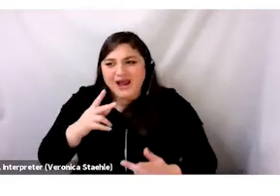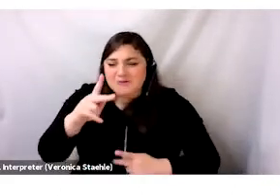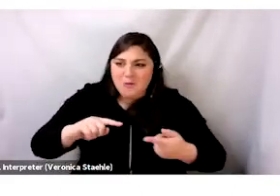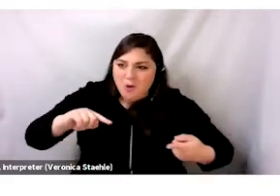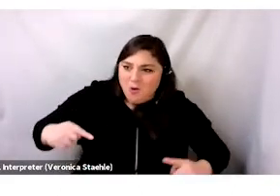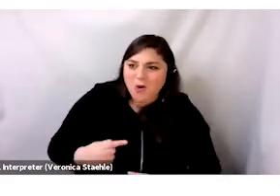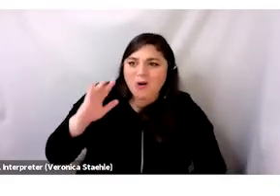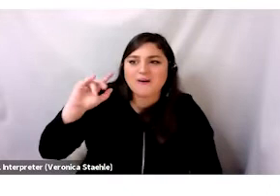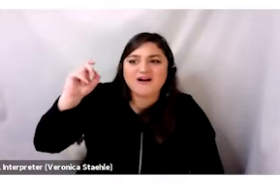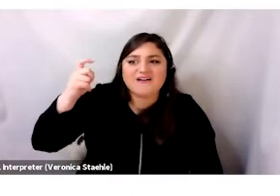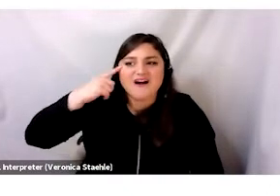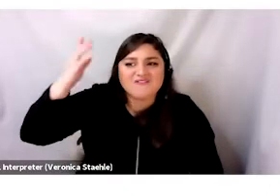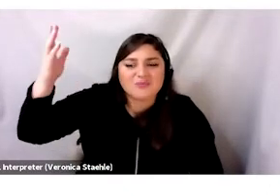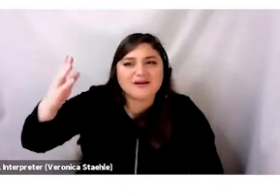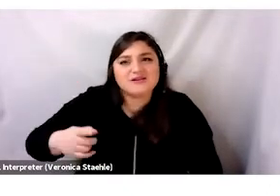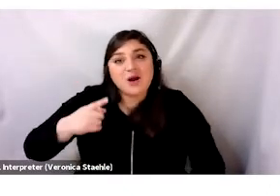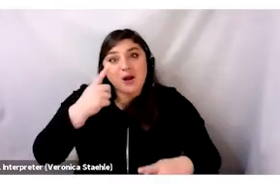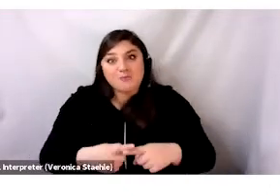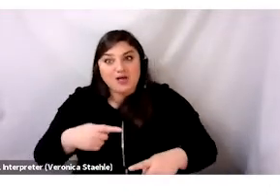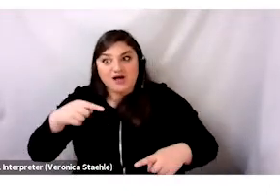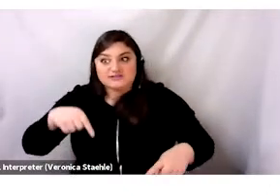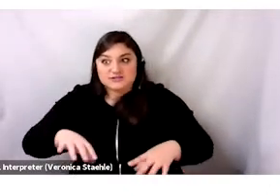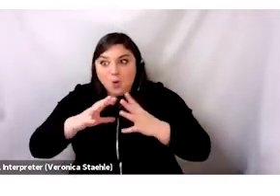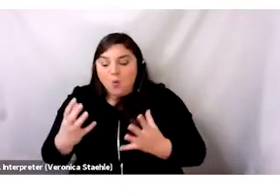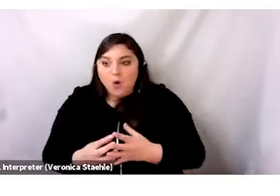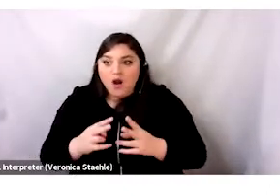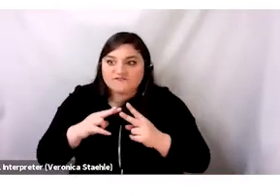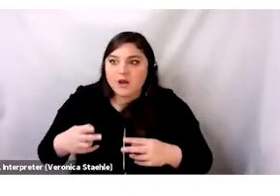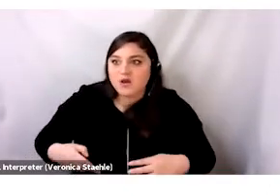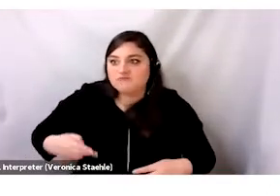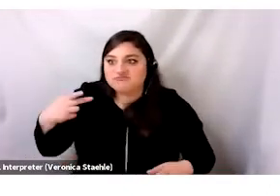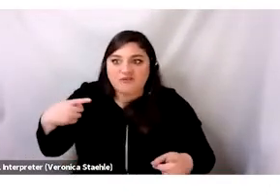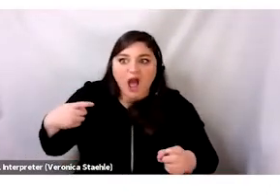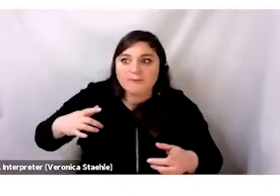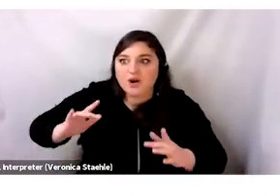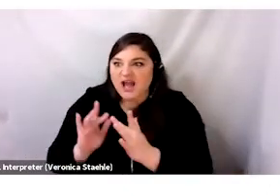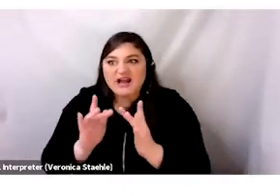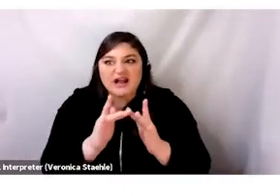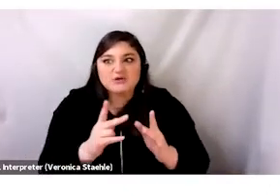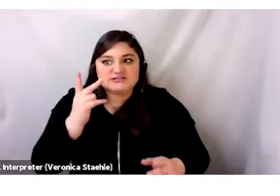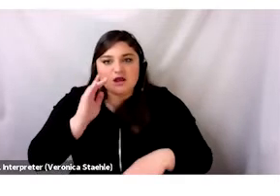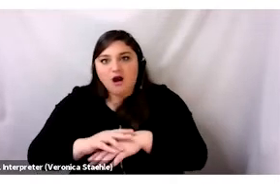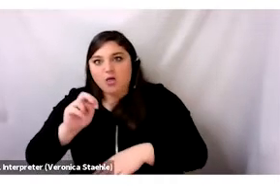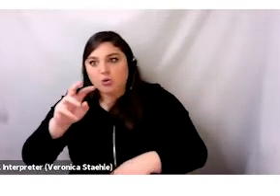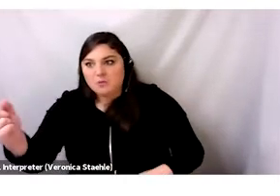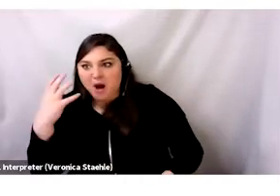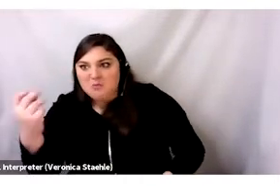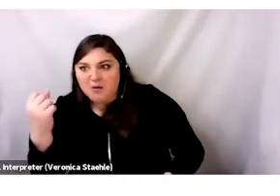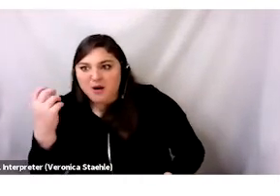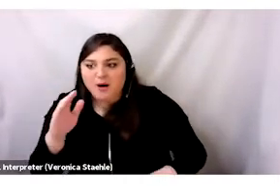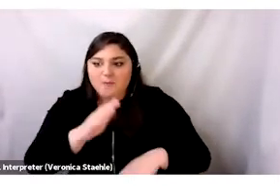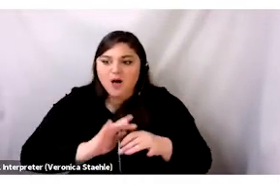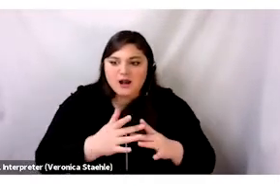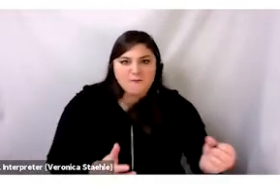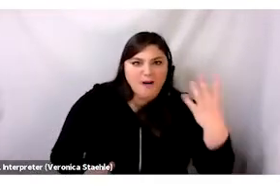and we're always seeing the news of suffering happening everywhere, right, at our doorstep or on our phones,